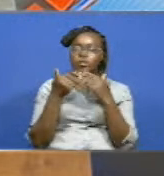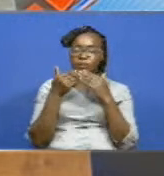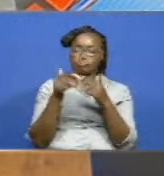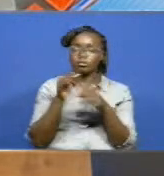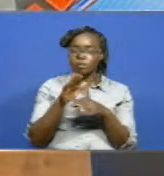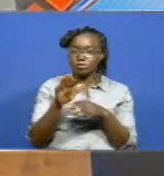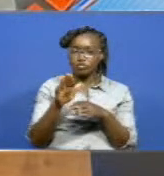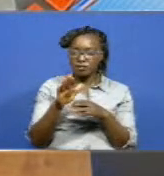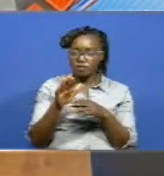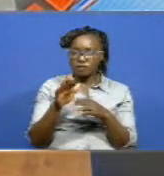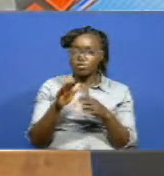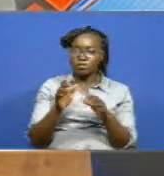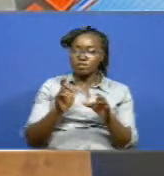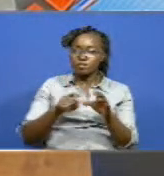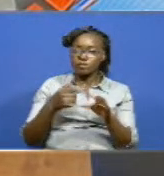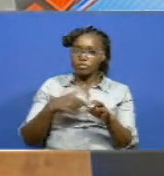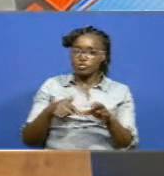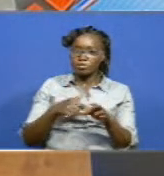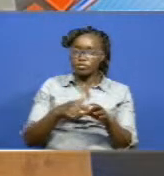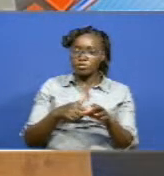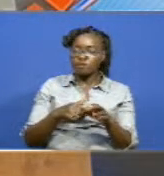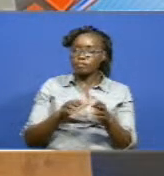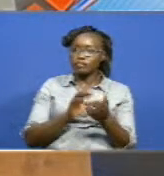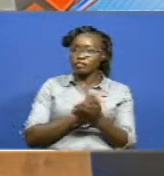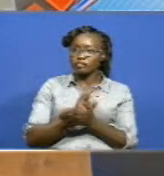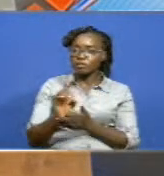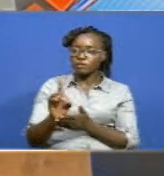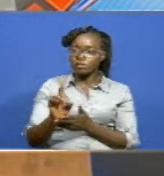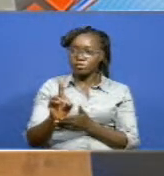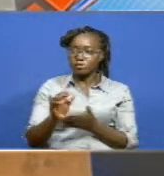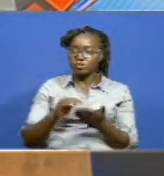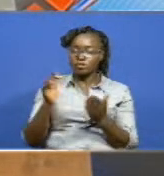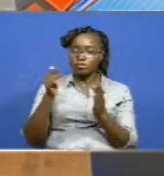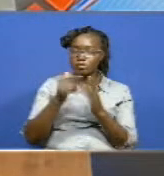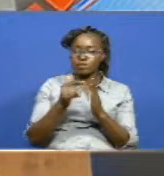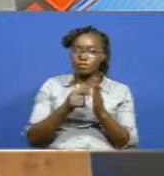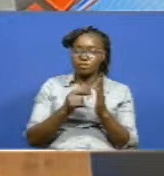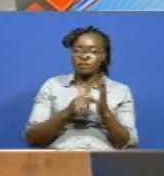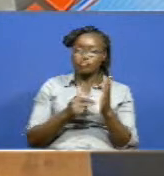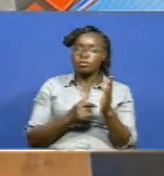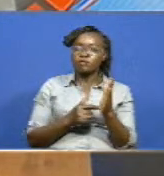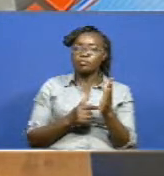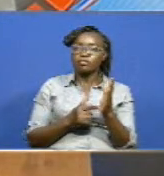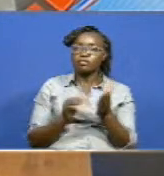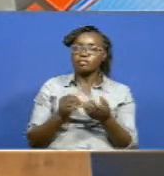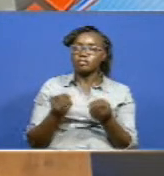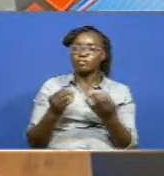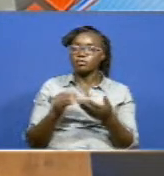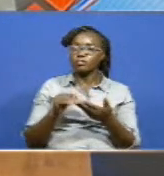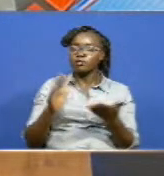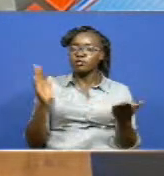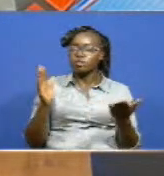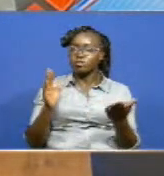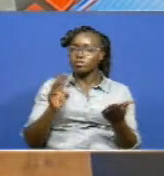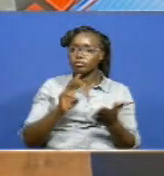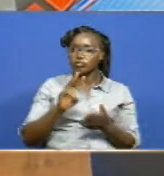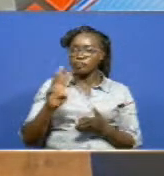your company. Keep it KBC Channel 1. For more details on just aired news and many more, do log on to